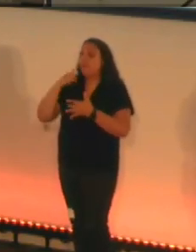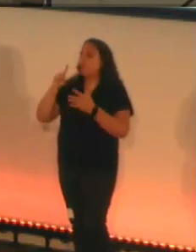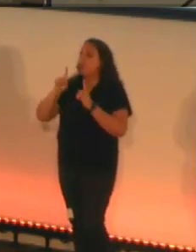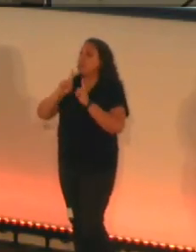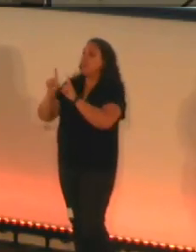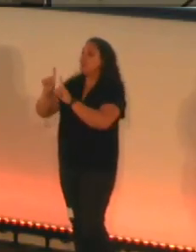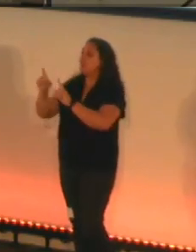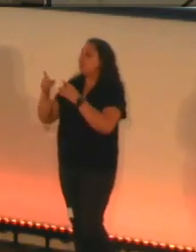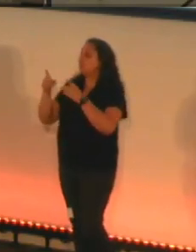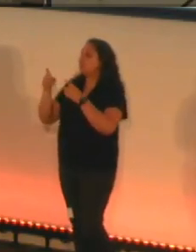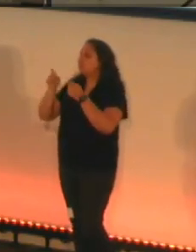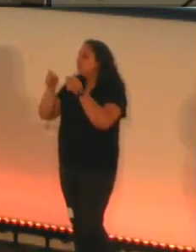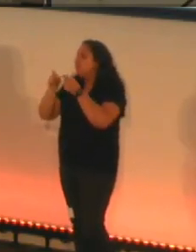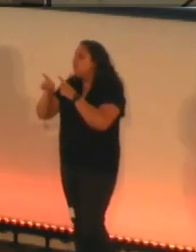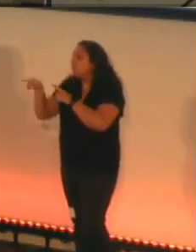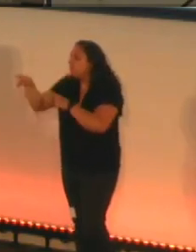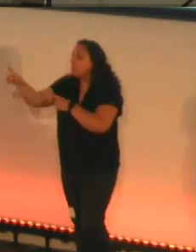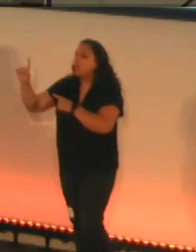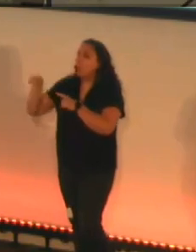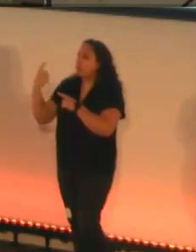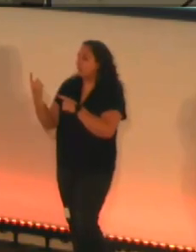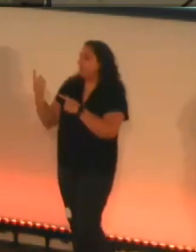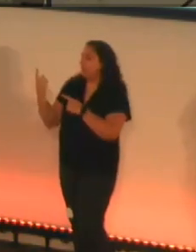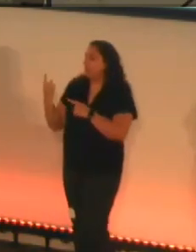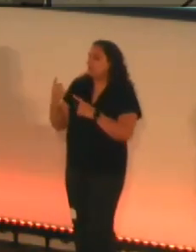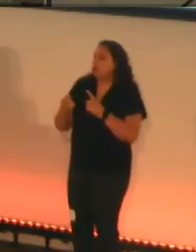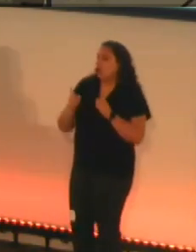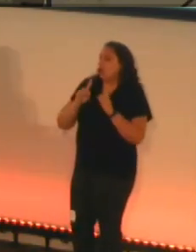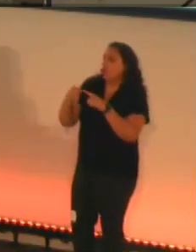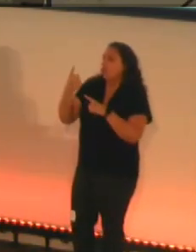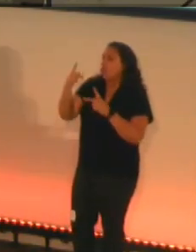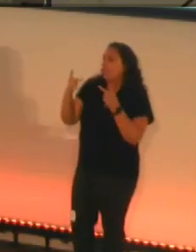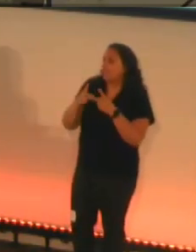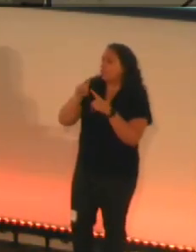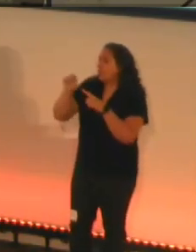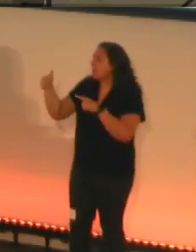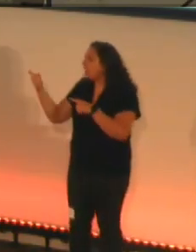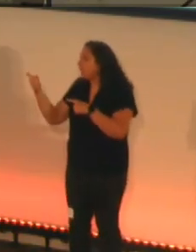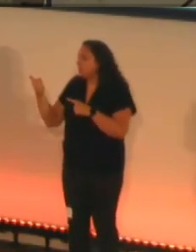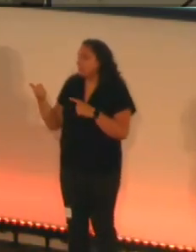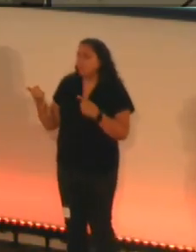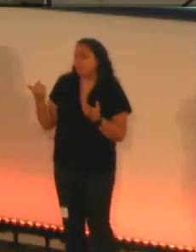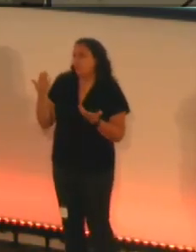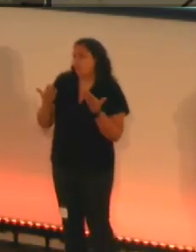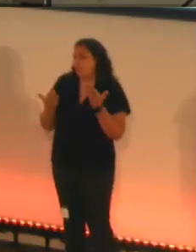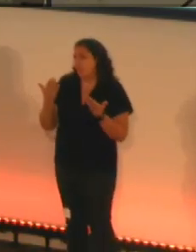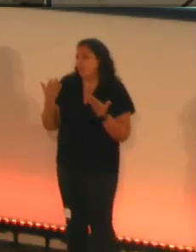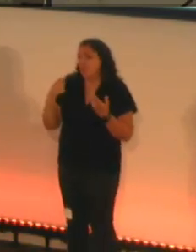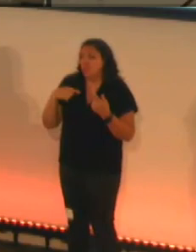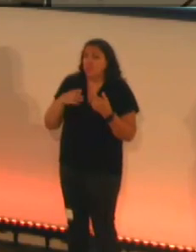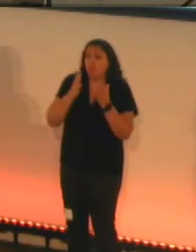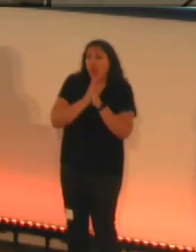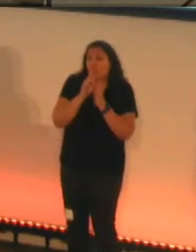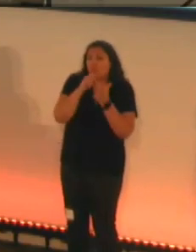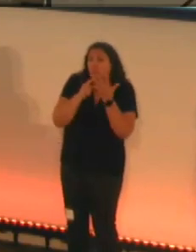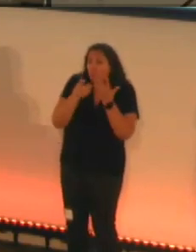only. Like you're trying to get from one place to another. You might be interested in like a couple of things going around you, and you'll ask if you are interested. But a part